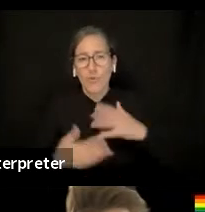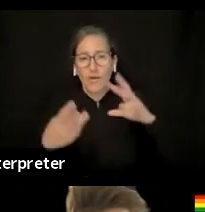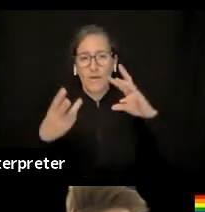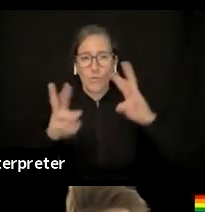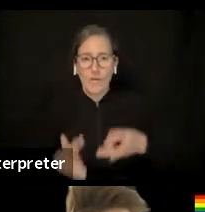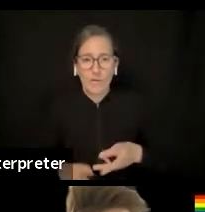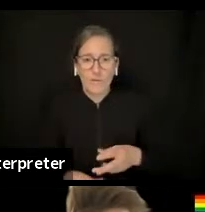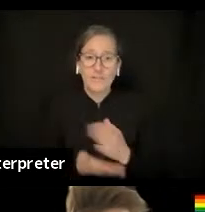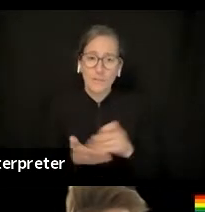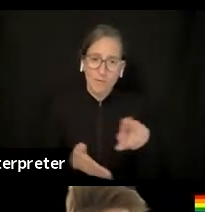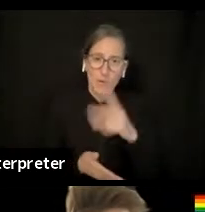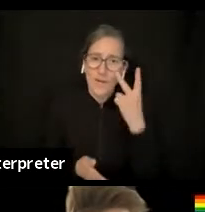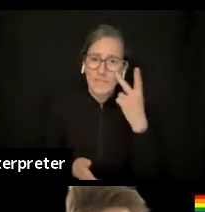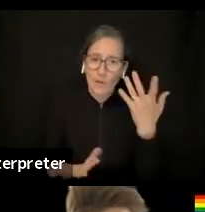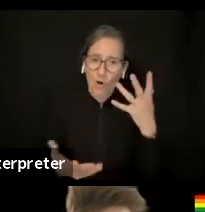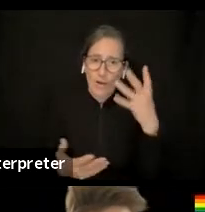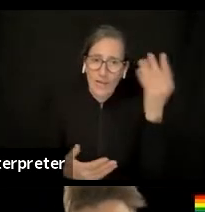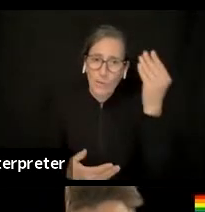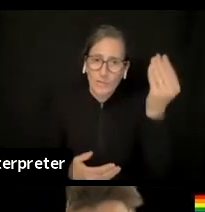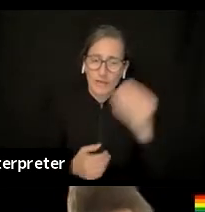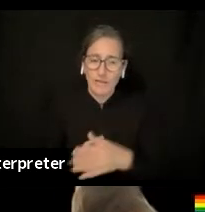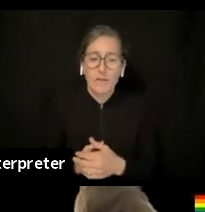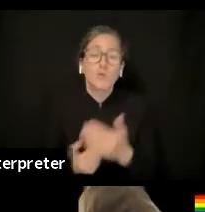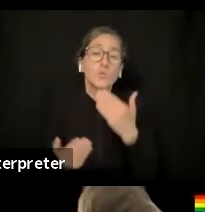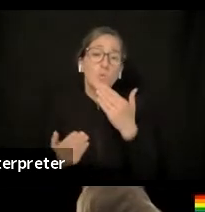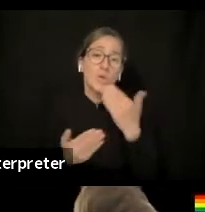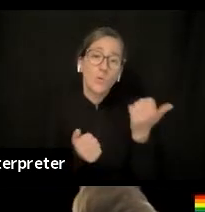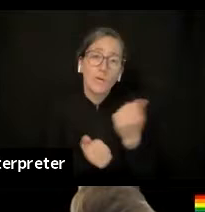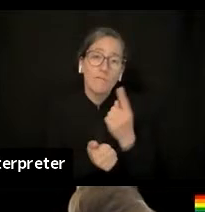And thank you for all you're doing for our city.